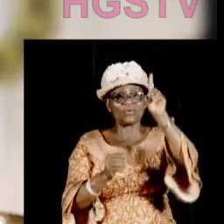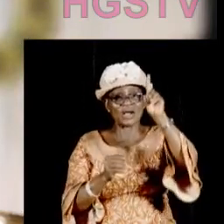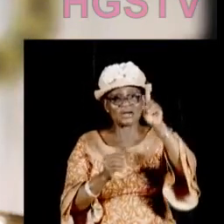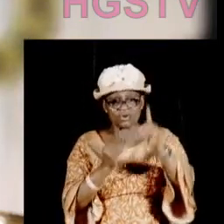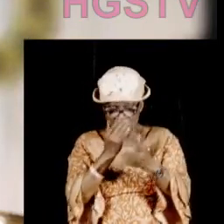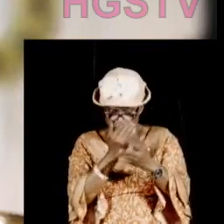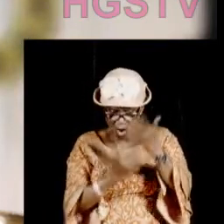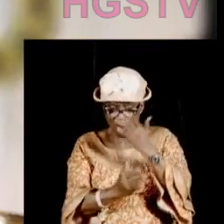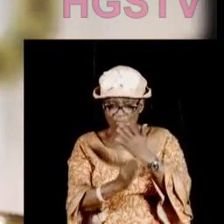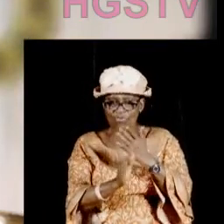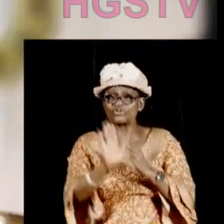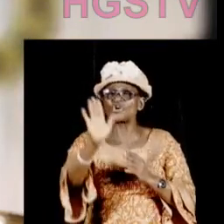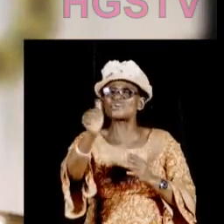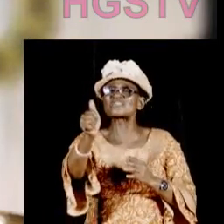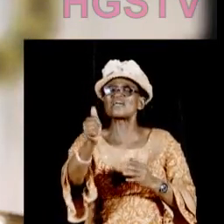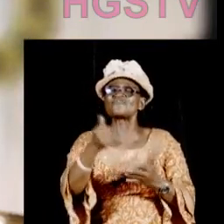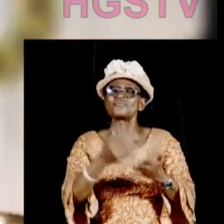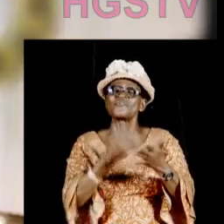God.